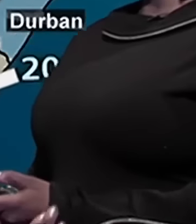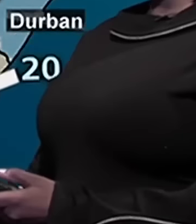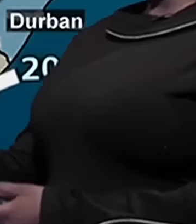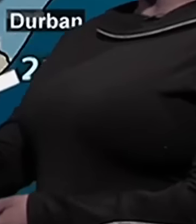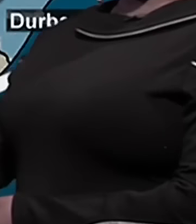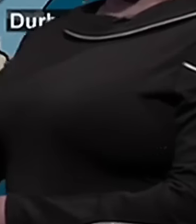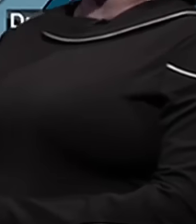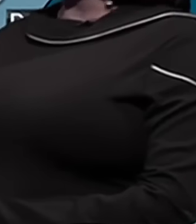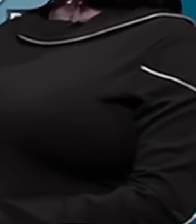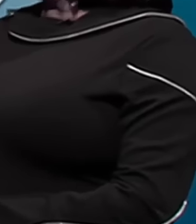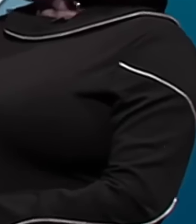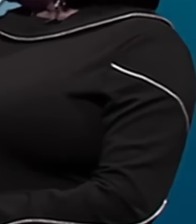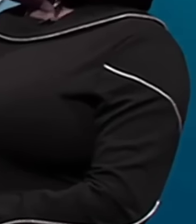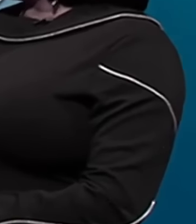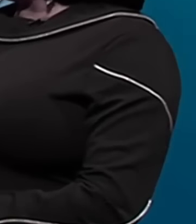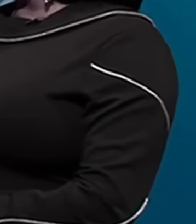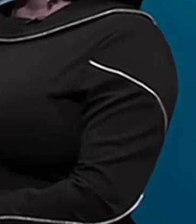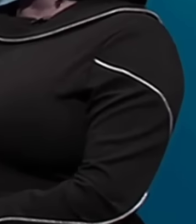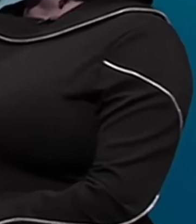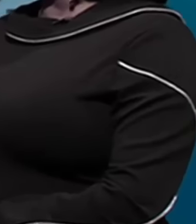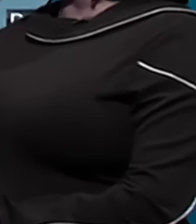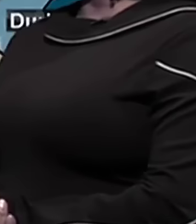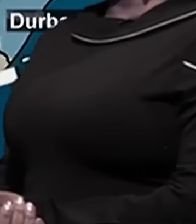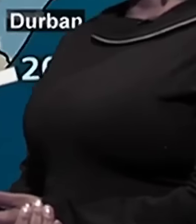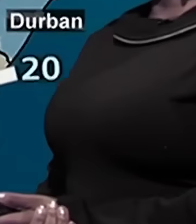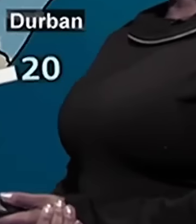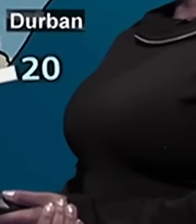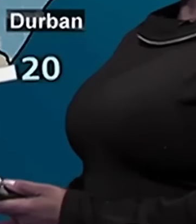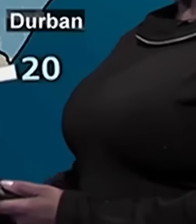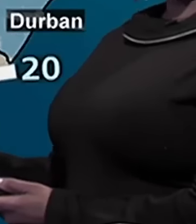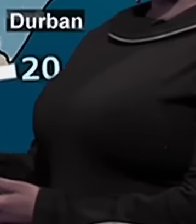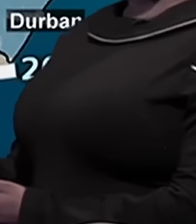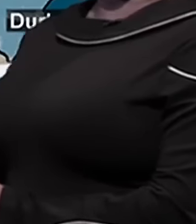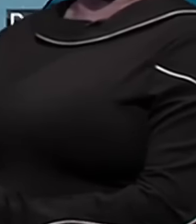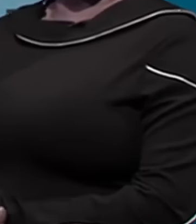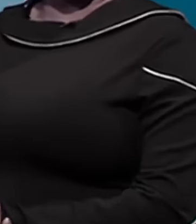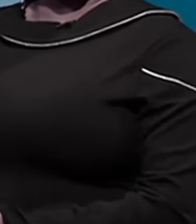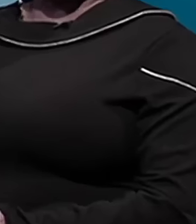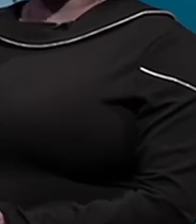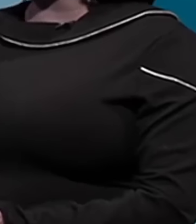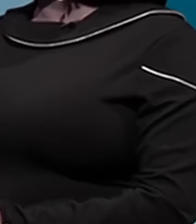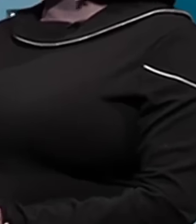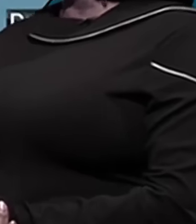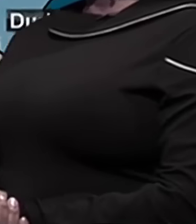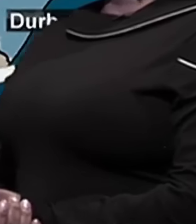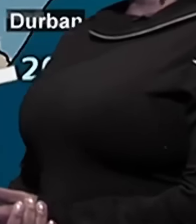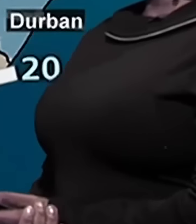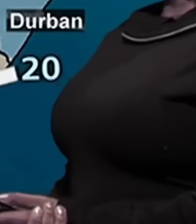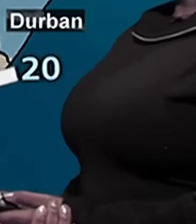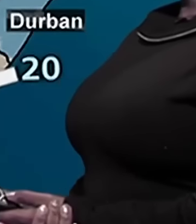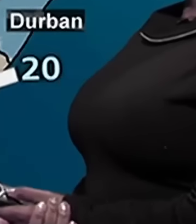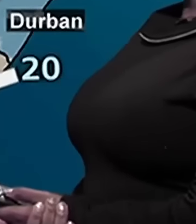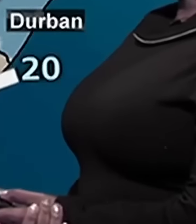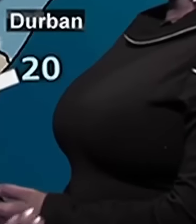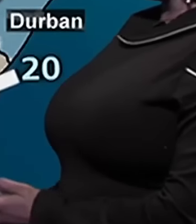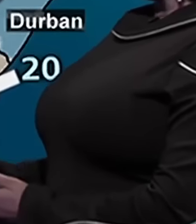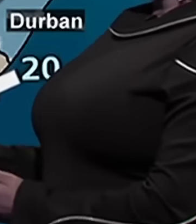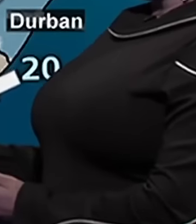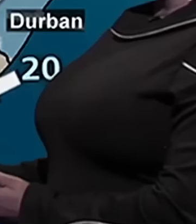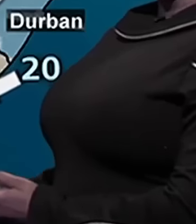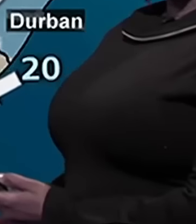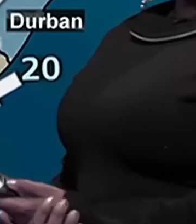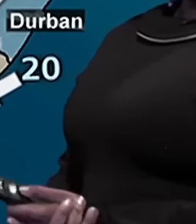tšela di tla tsenelela gona go la provinceng ya Mahikeng re tlelela jwale gona go la Gauteng le gona re tla itemogela dipula re bella jwalo re ntse re thoga le tsona